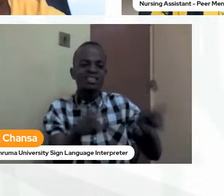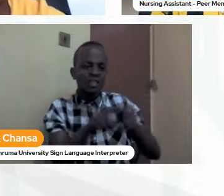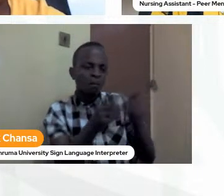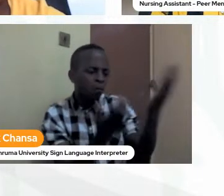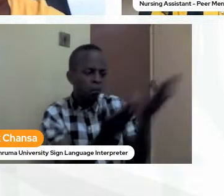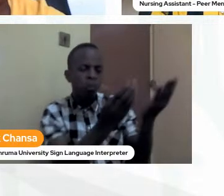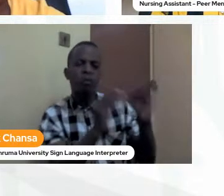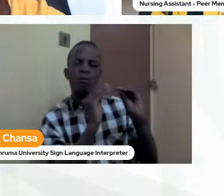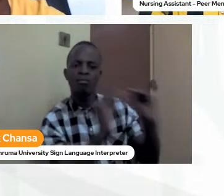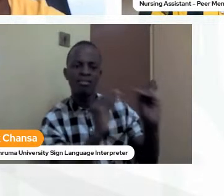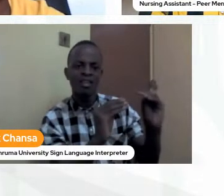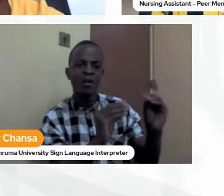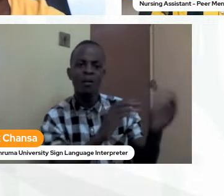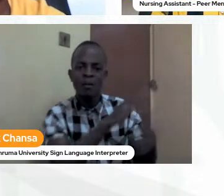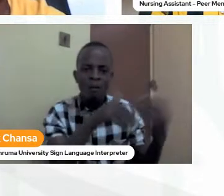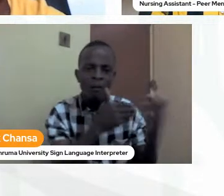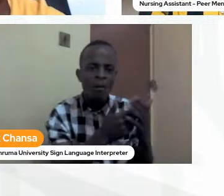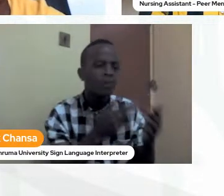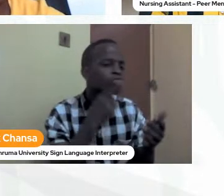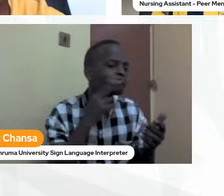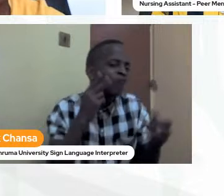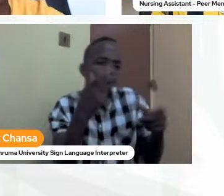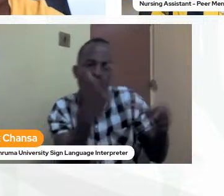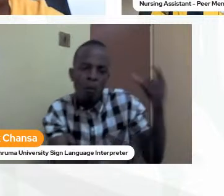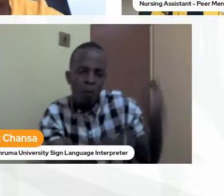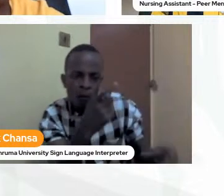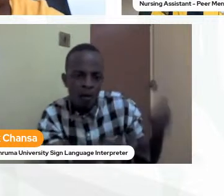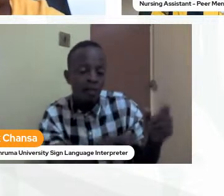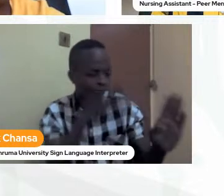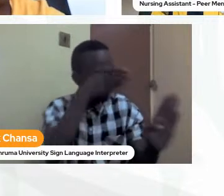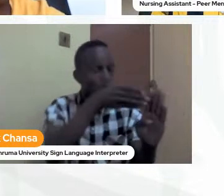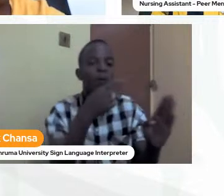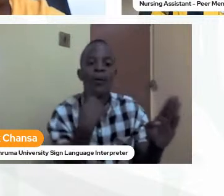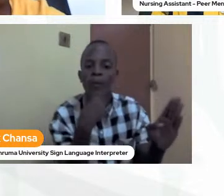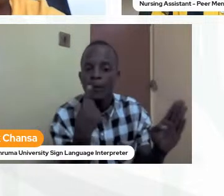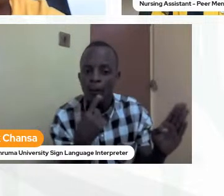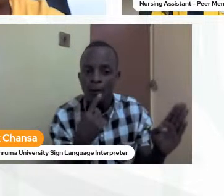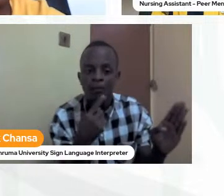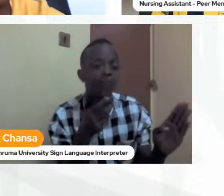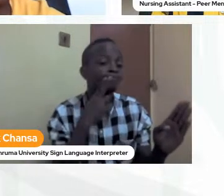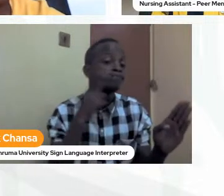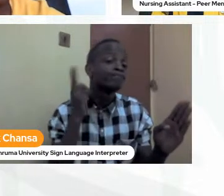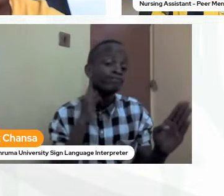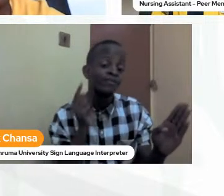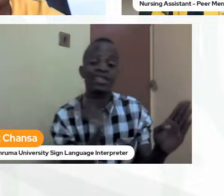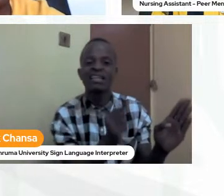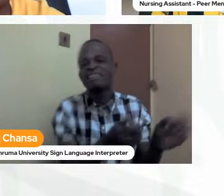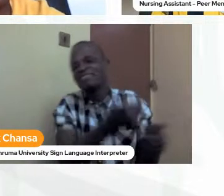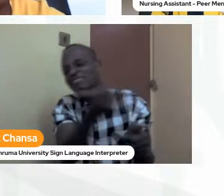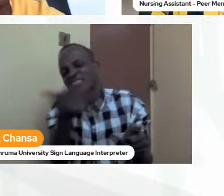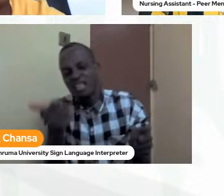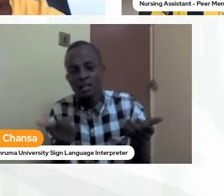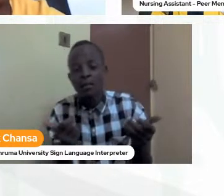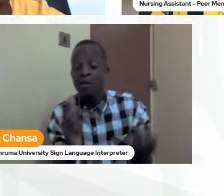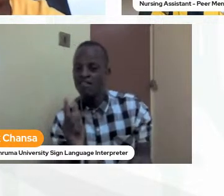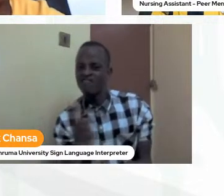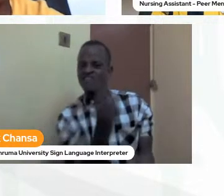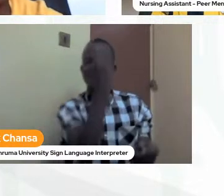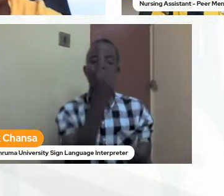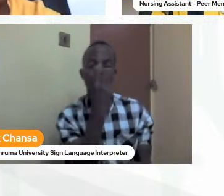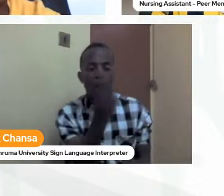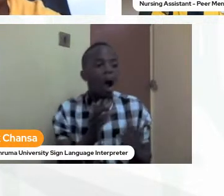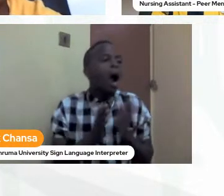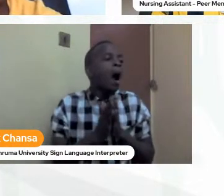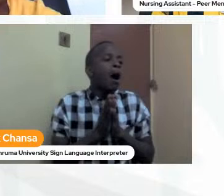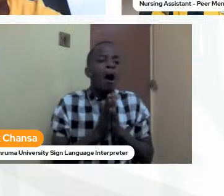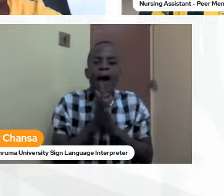young people with disabilities, especially the deaf and so forth. For the first time, I think we have been able to